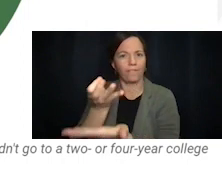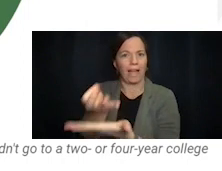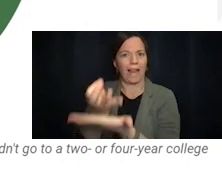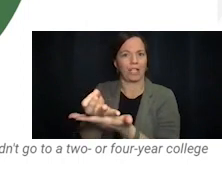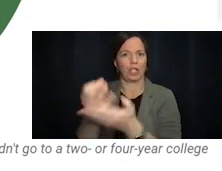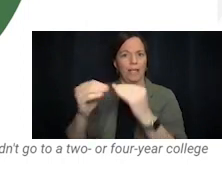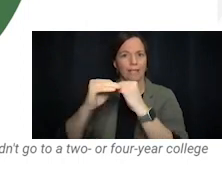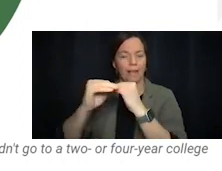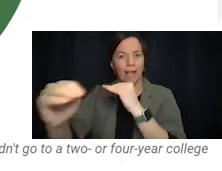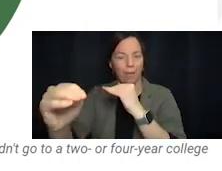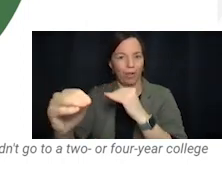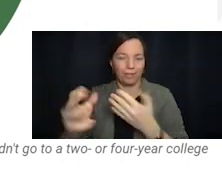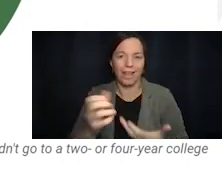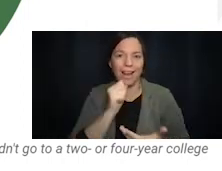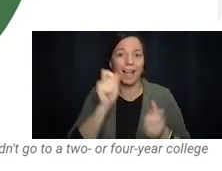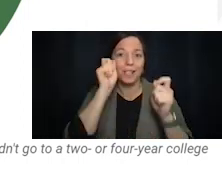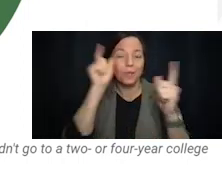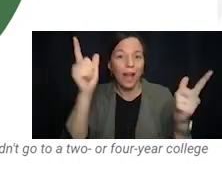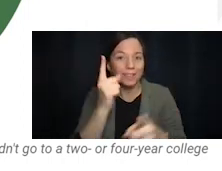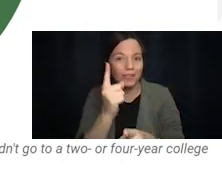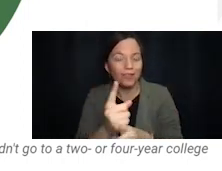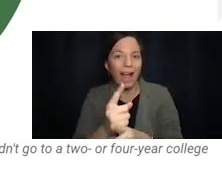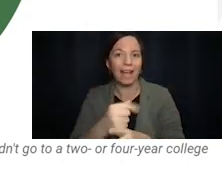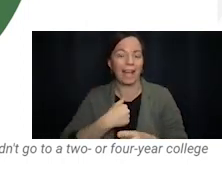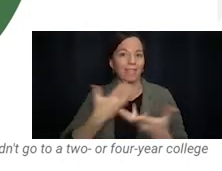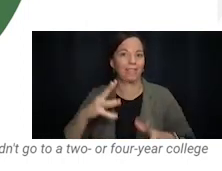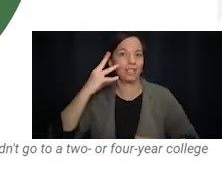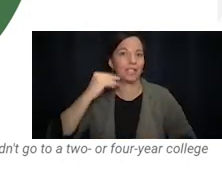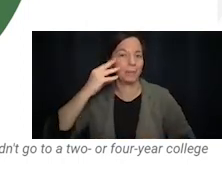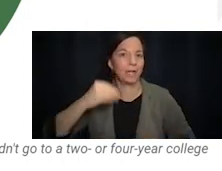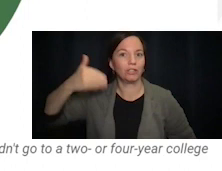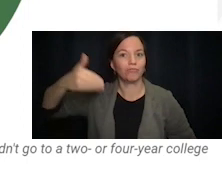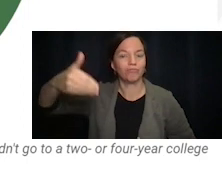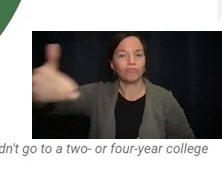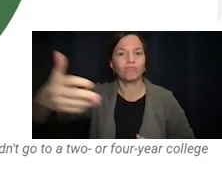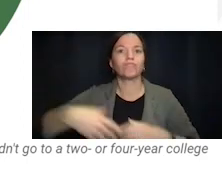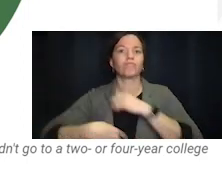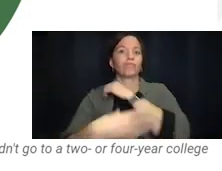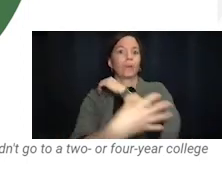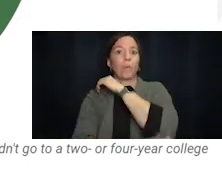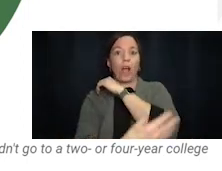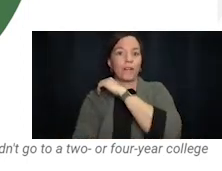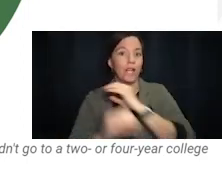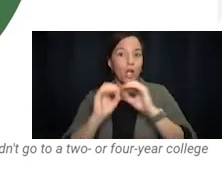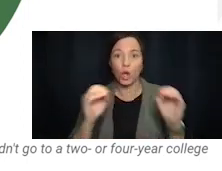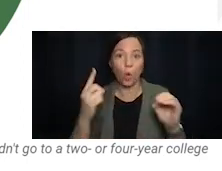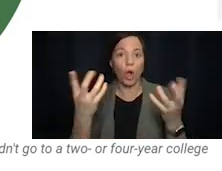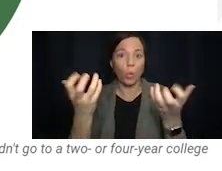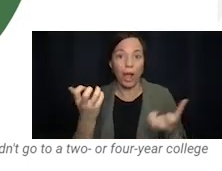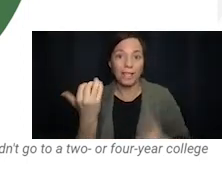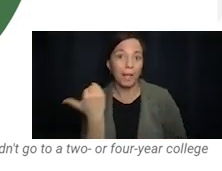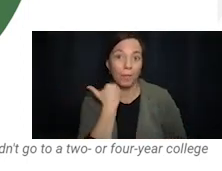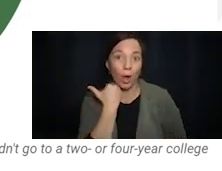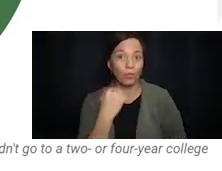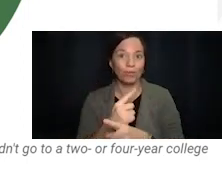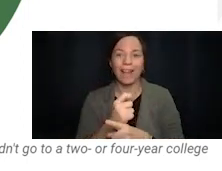and experiences, having had times in my life of experiencing poverty. No one likes to be broke. It's not fun. It's